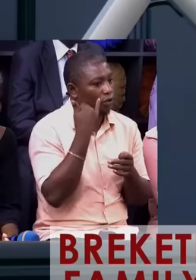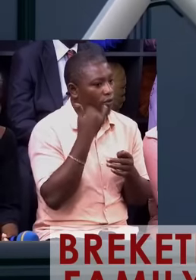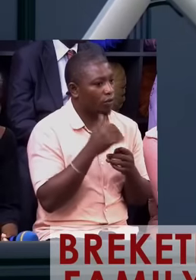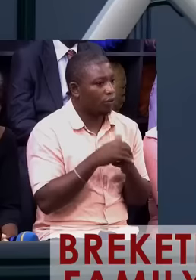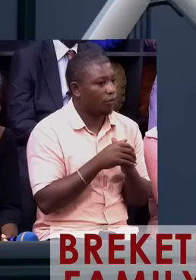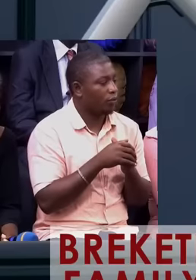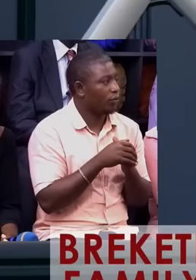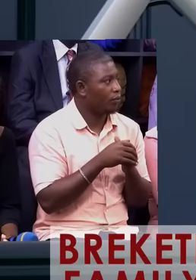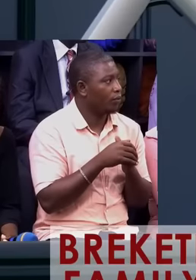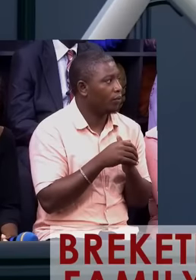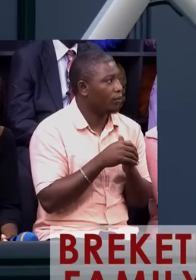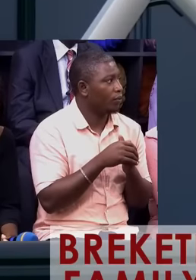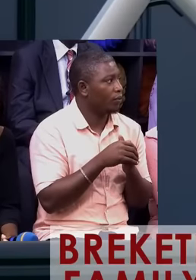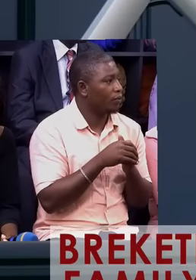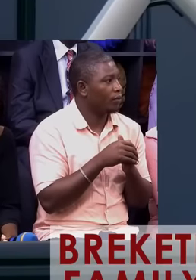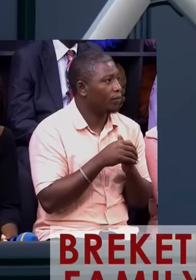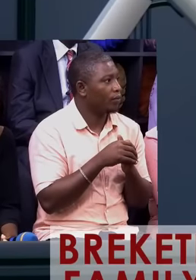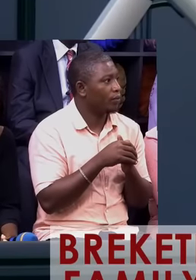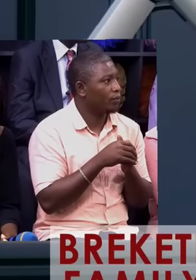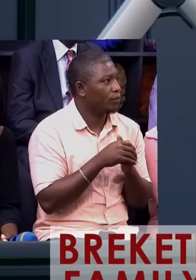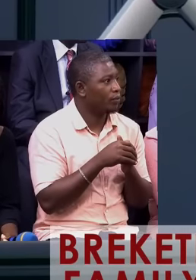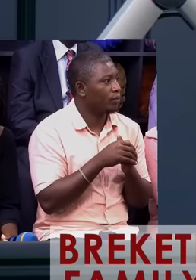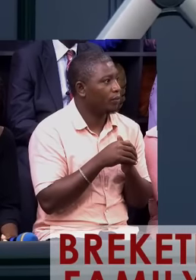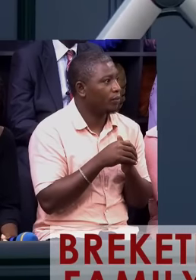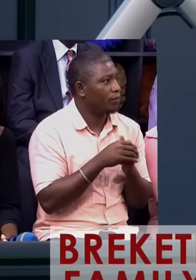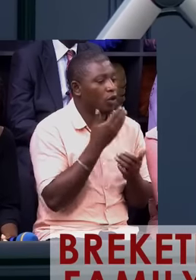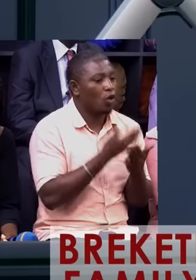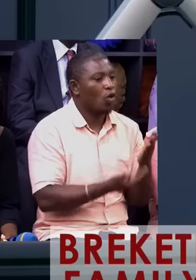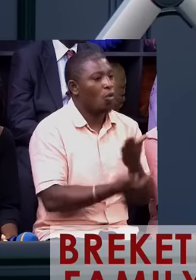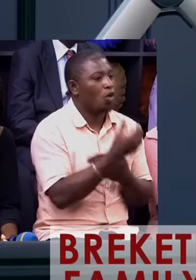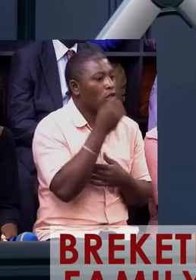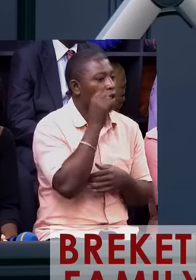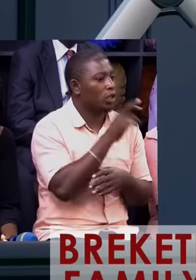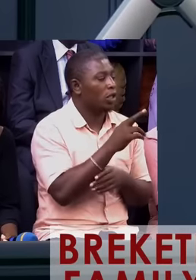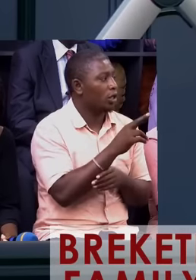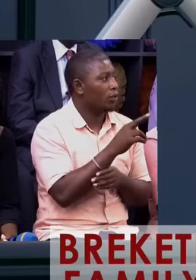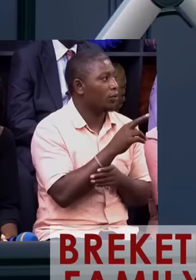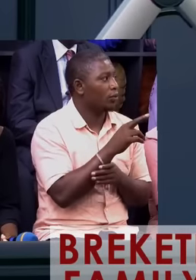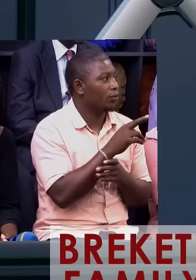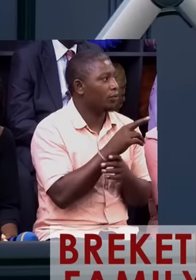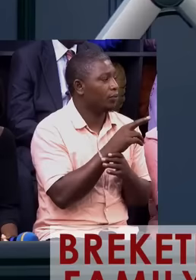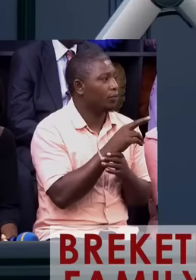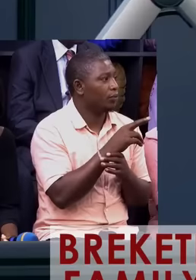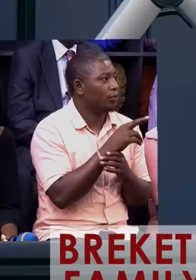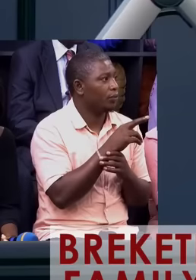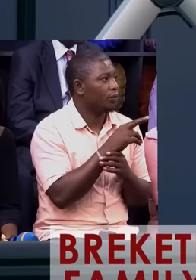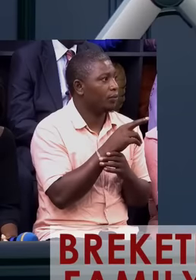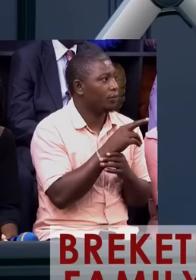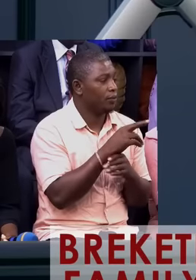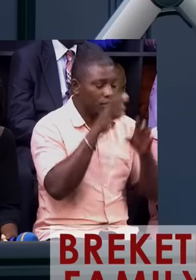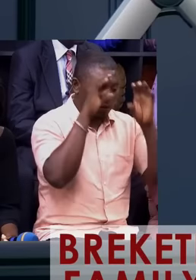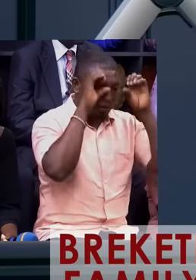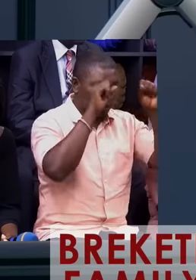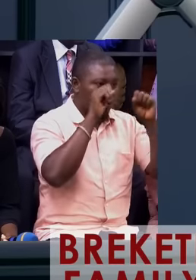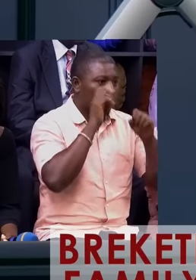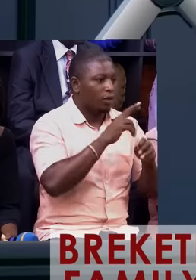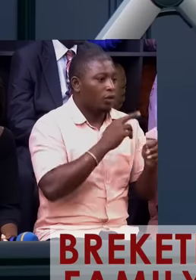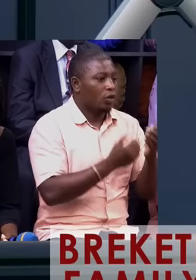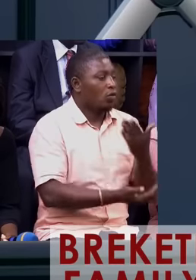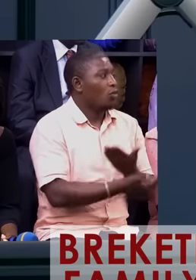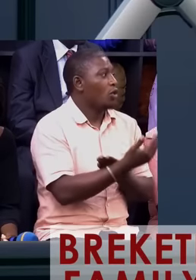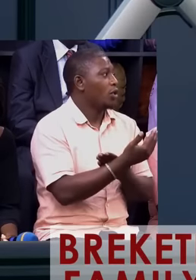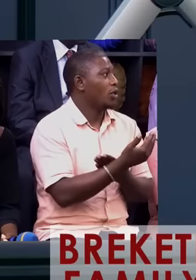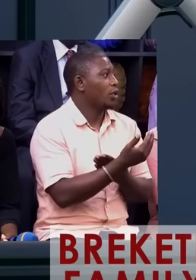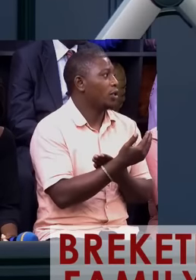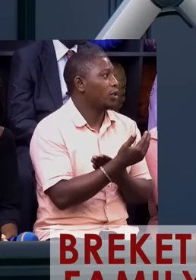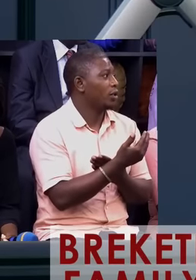morning good morning hello yeah hello good morning sir morning Mr President morning sir